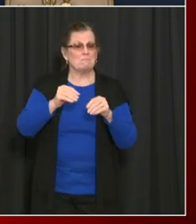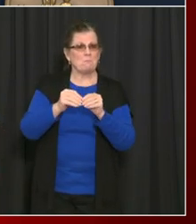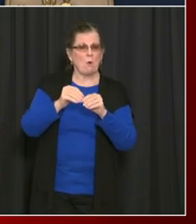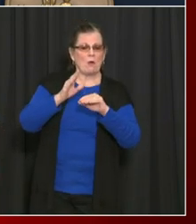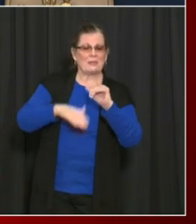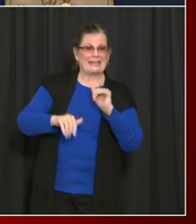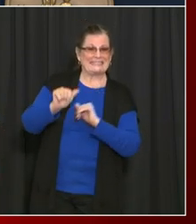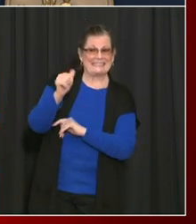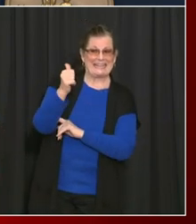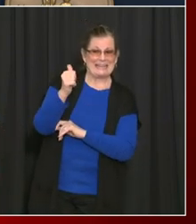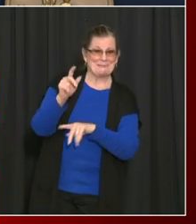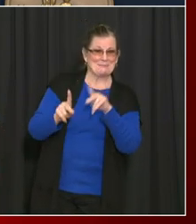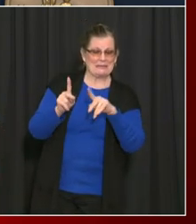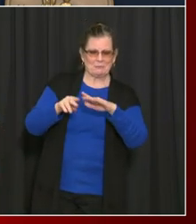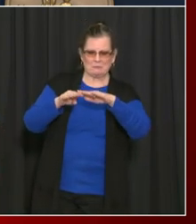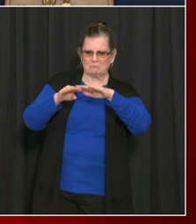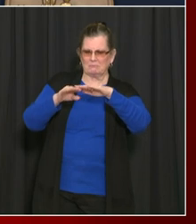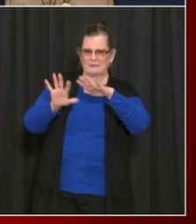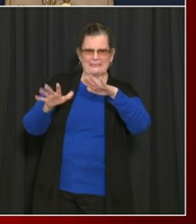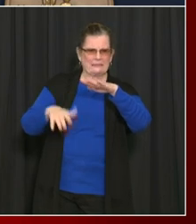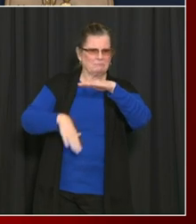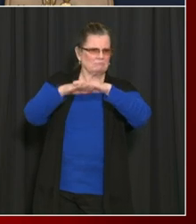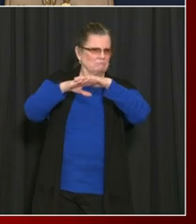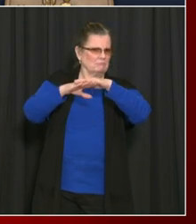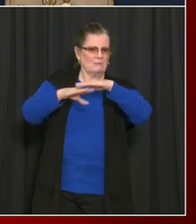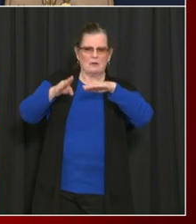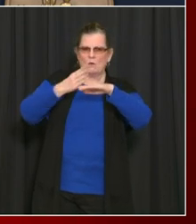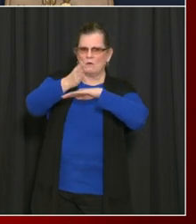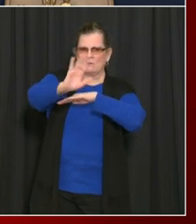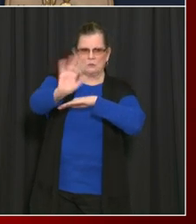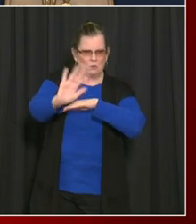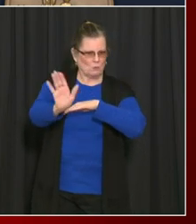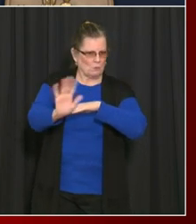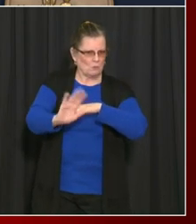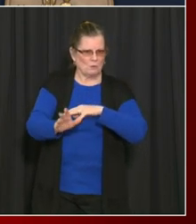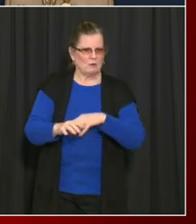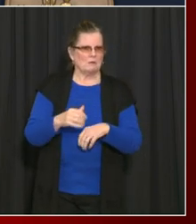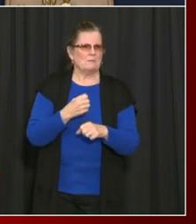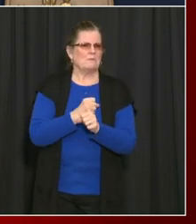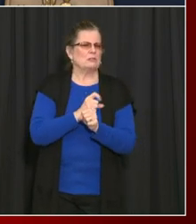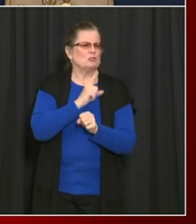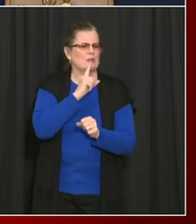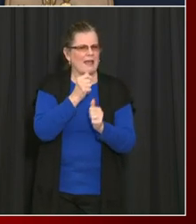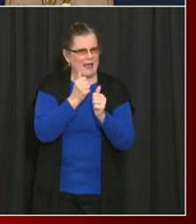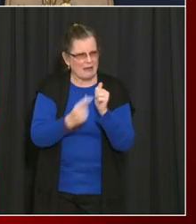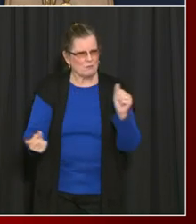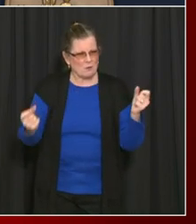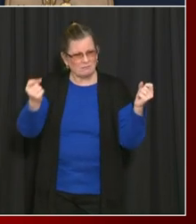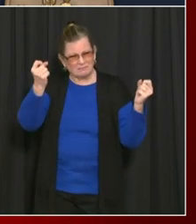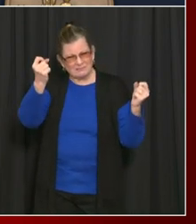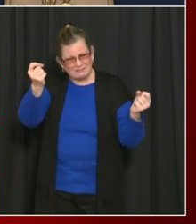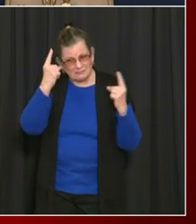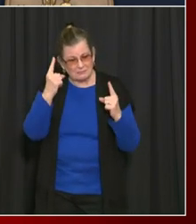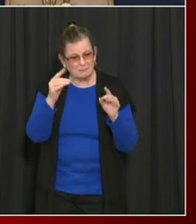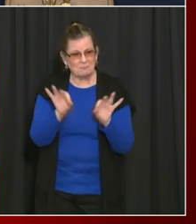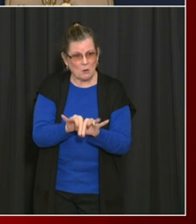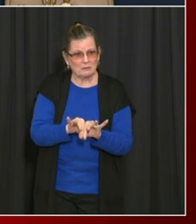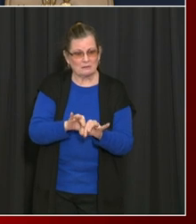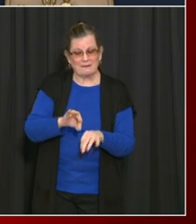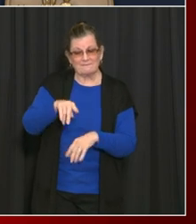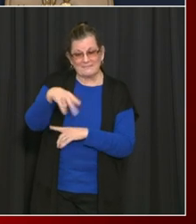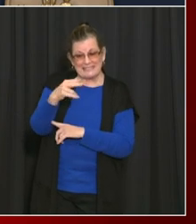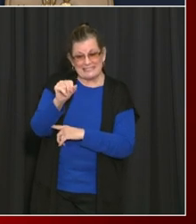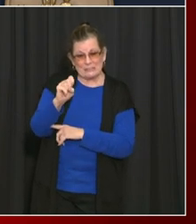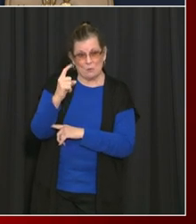prohibited. And I want to make sure we all understand that moving into phase 1 means that